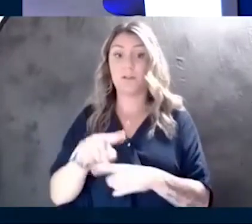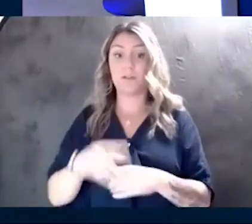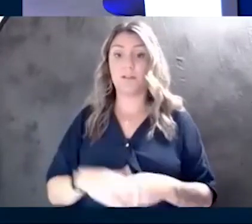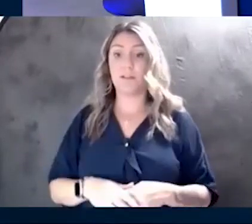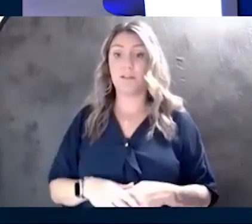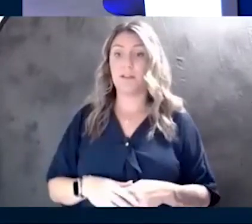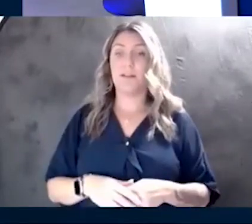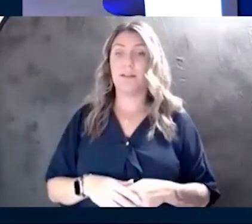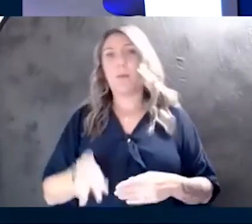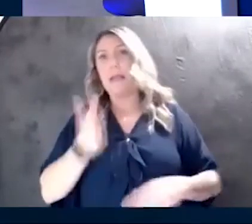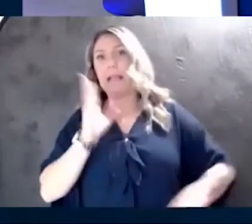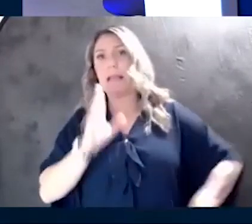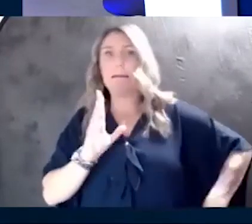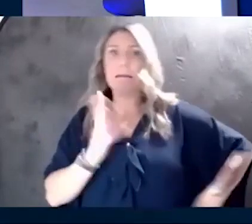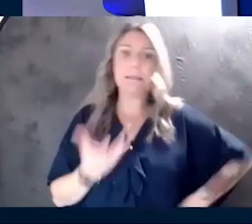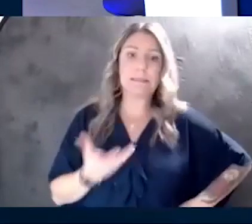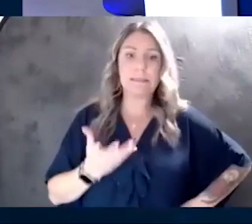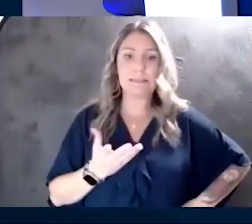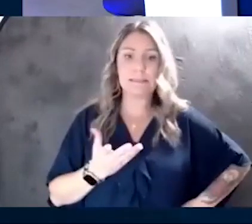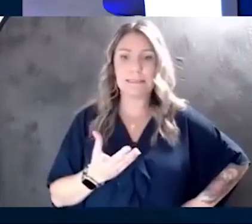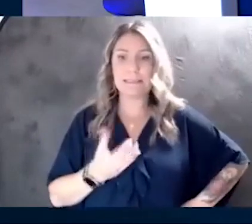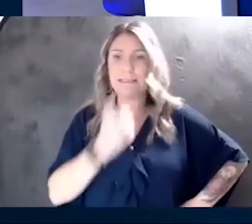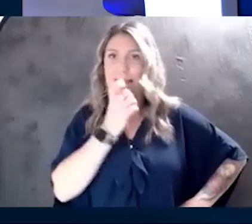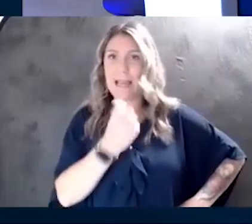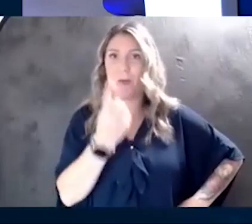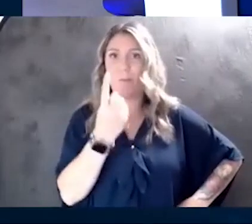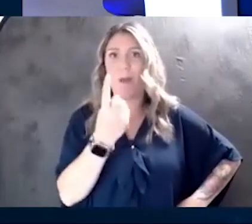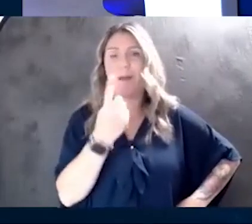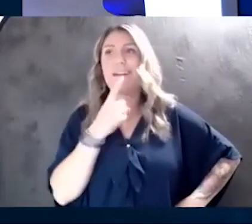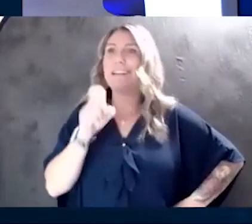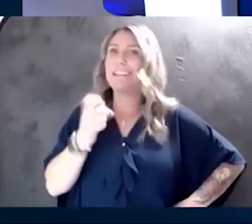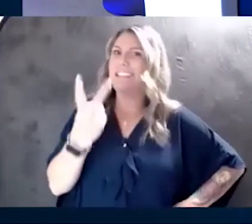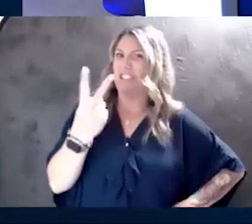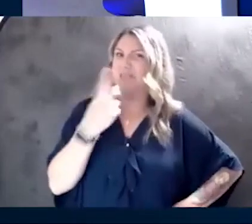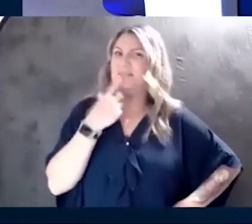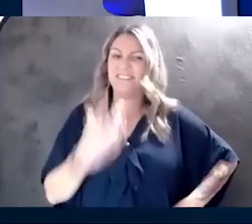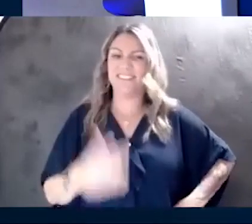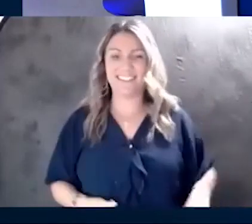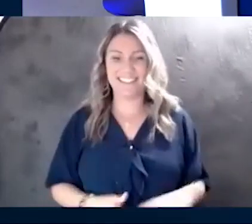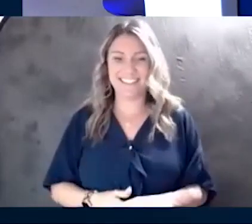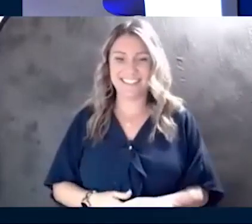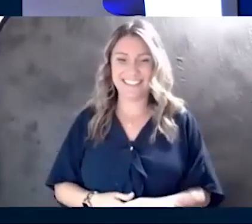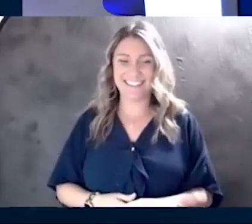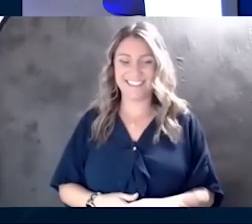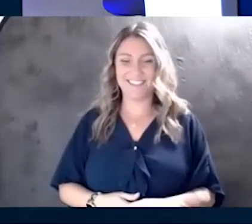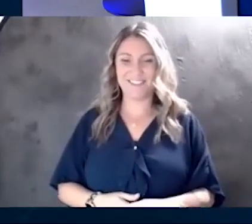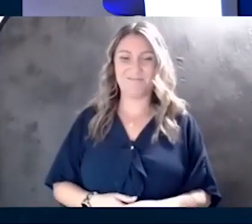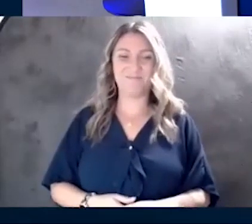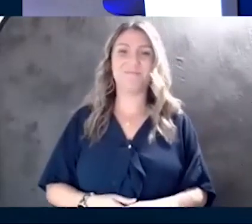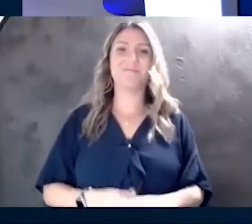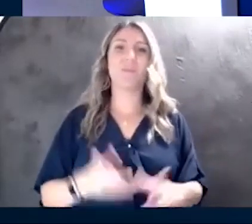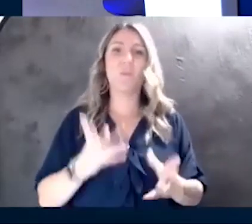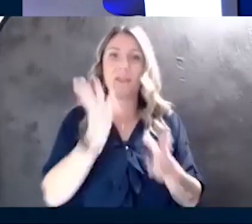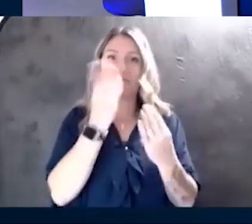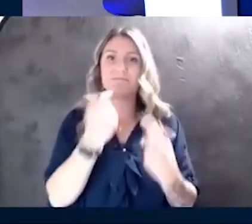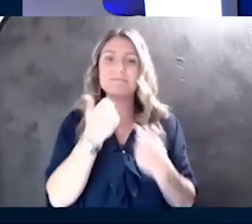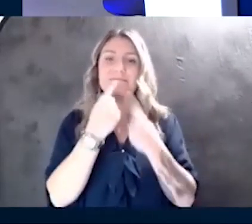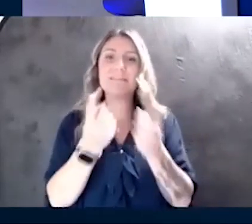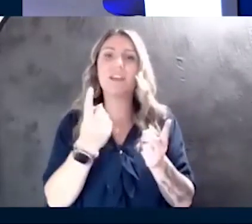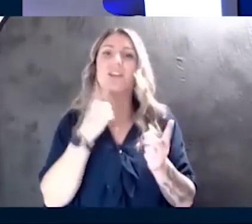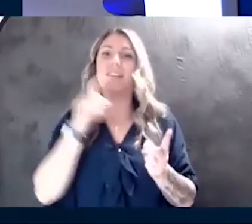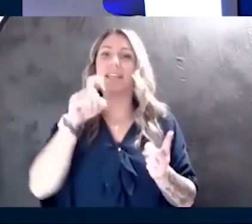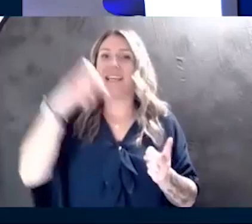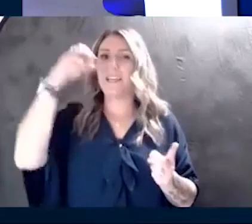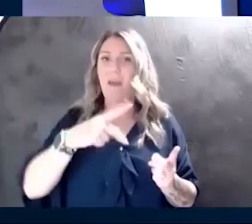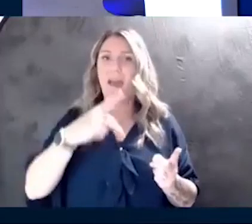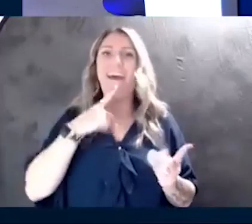I am not going to do just one. I got to do two. I know the doctors have to get, but let me just tell you, we have to have you guys back because